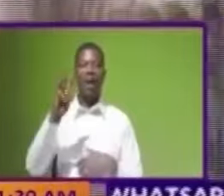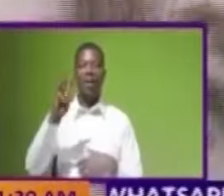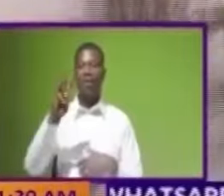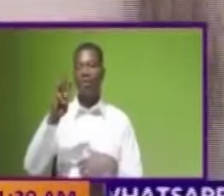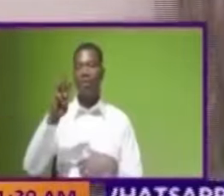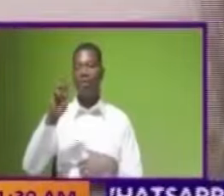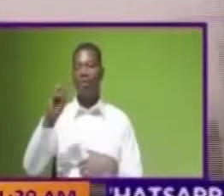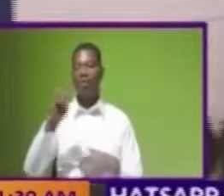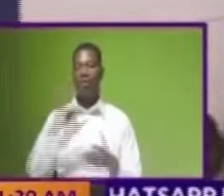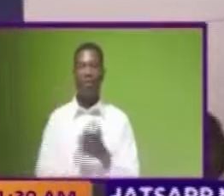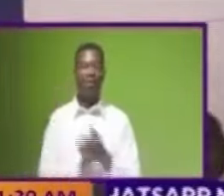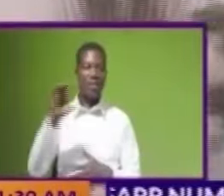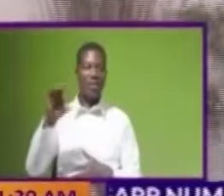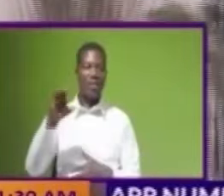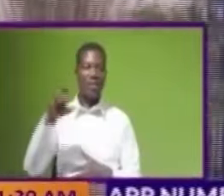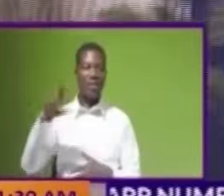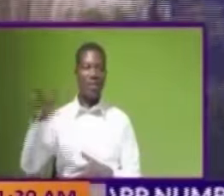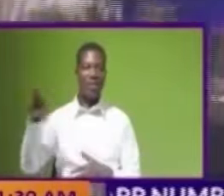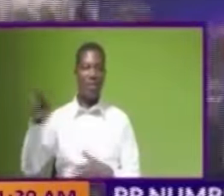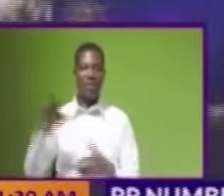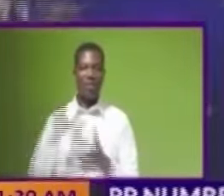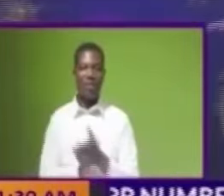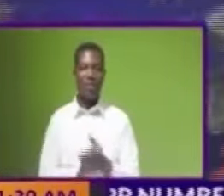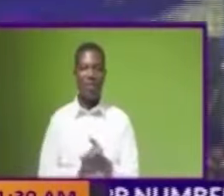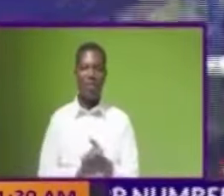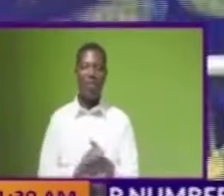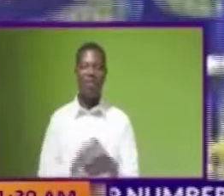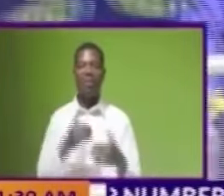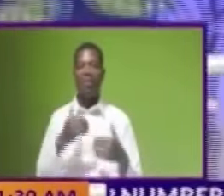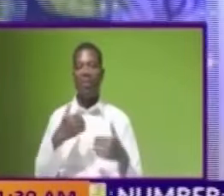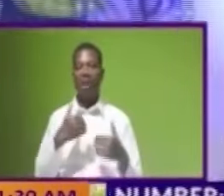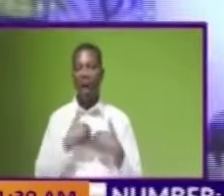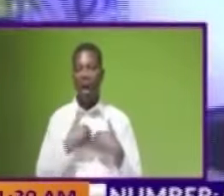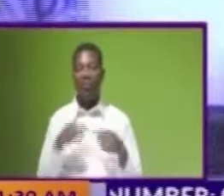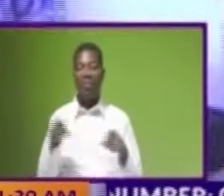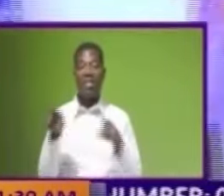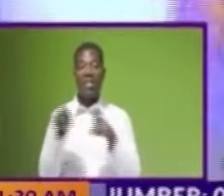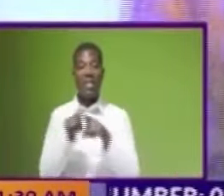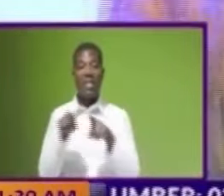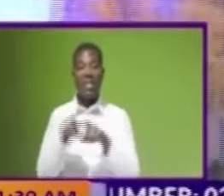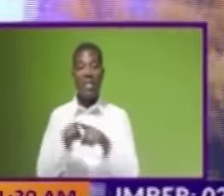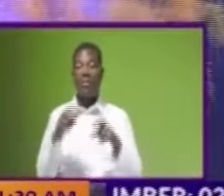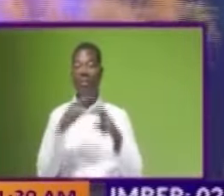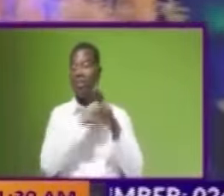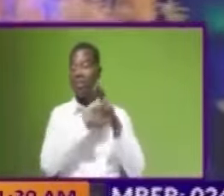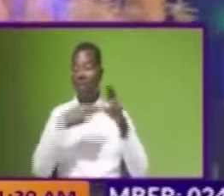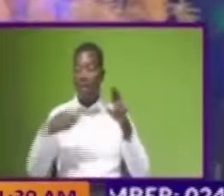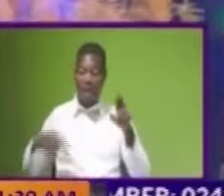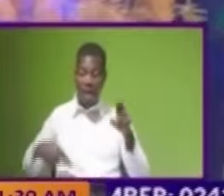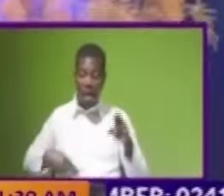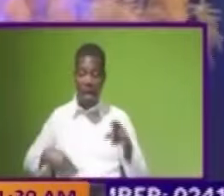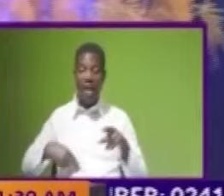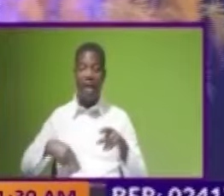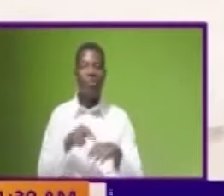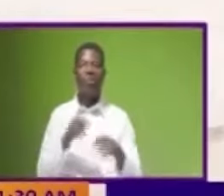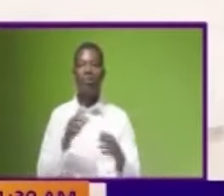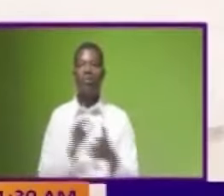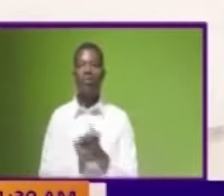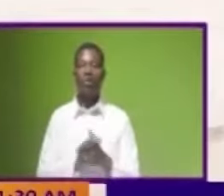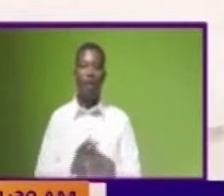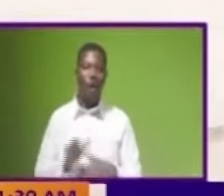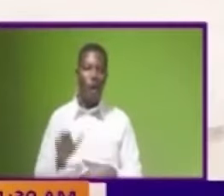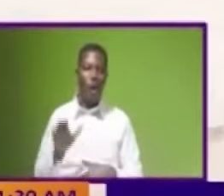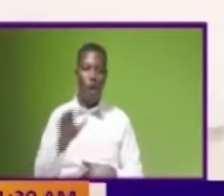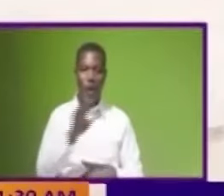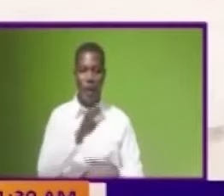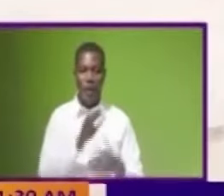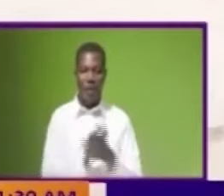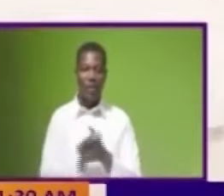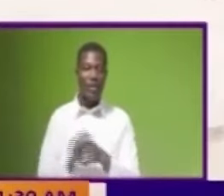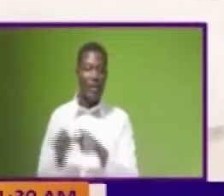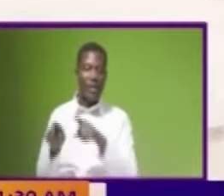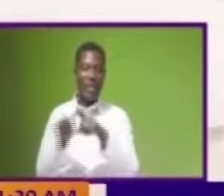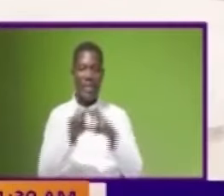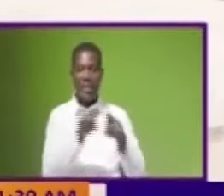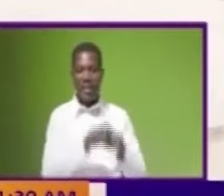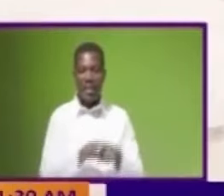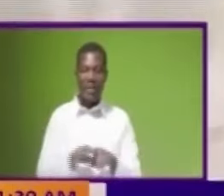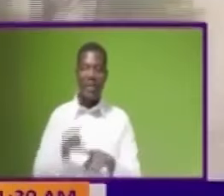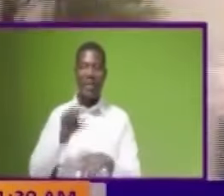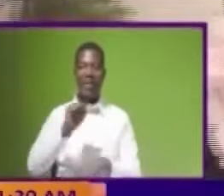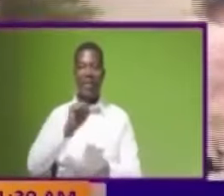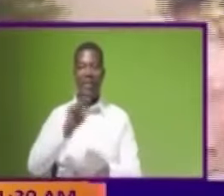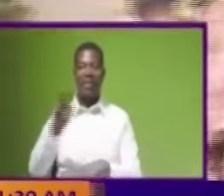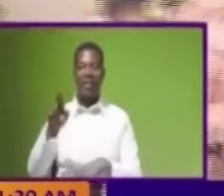dear. Mean for a cool view. Send me for a quano, ya quia cassa. Mean for a cool view. We